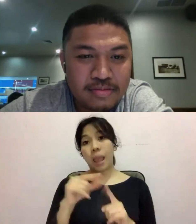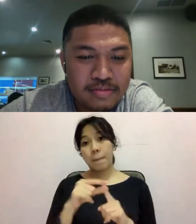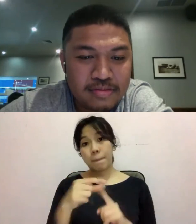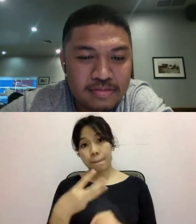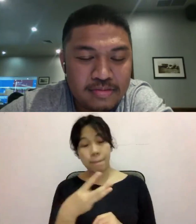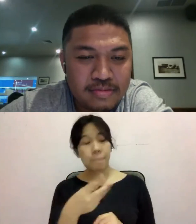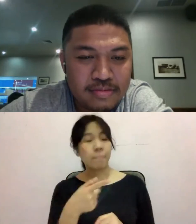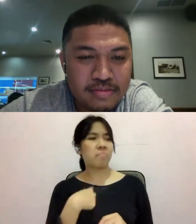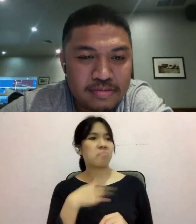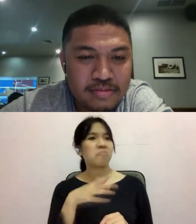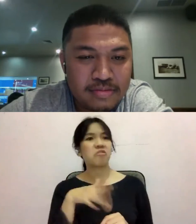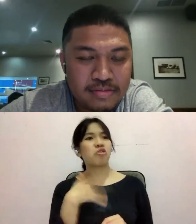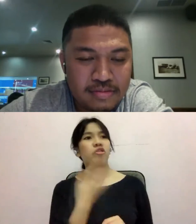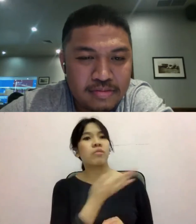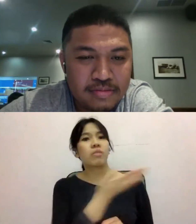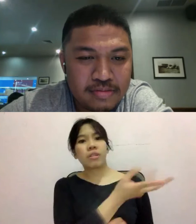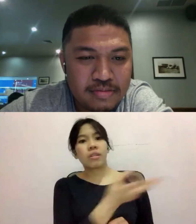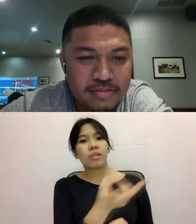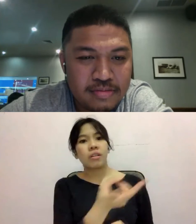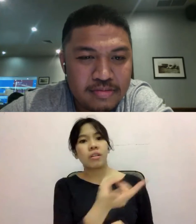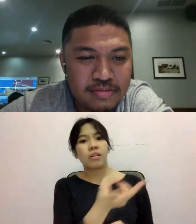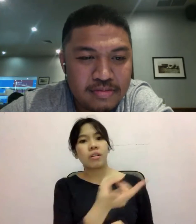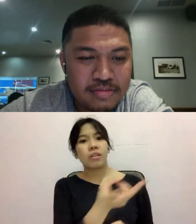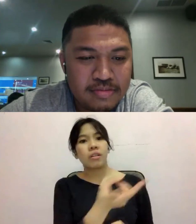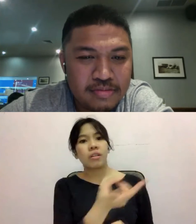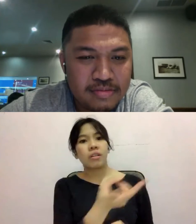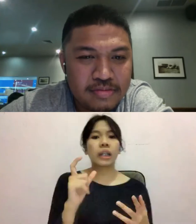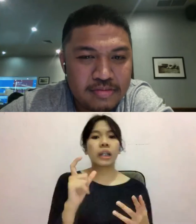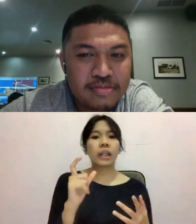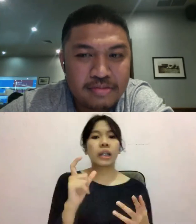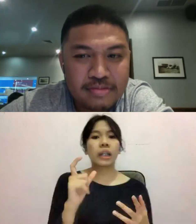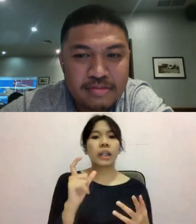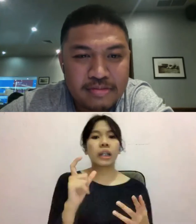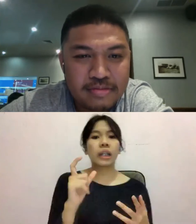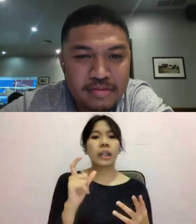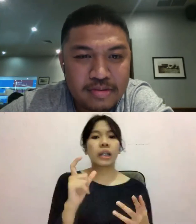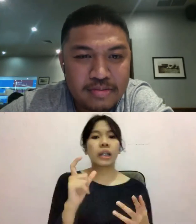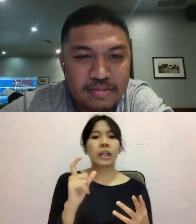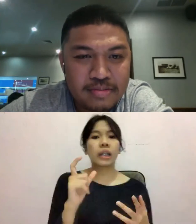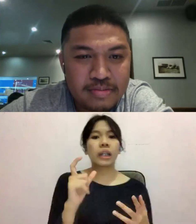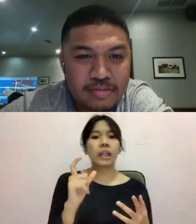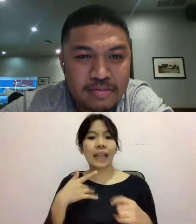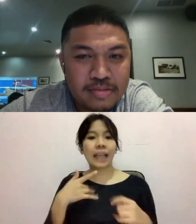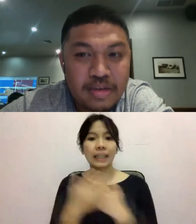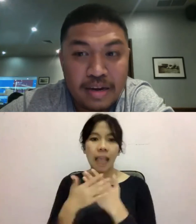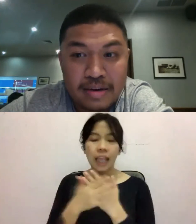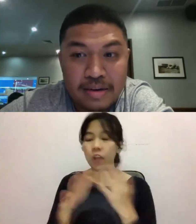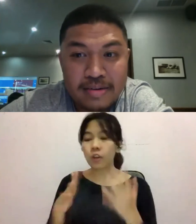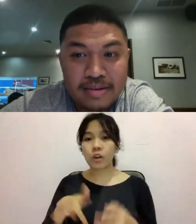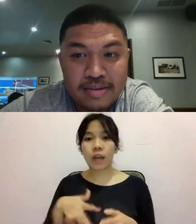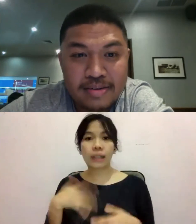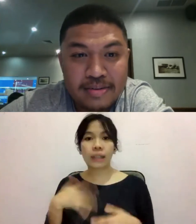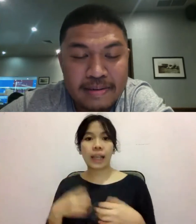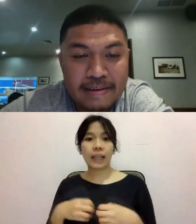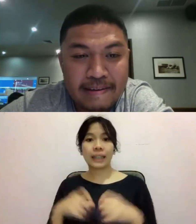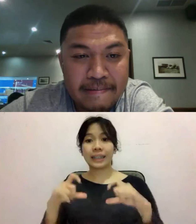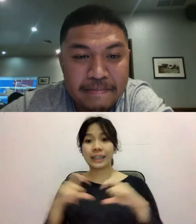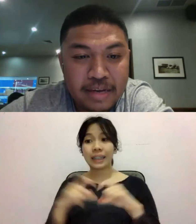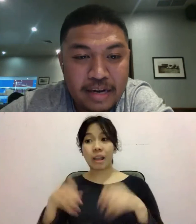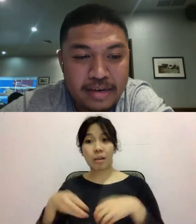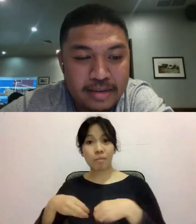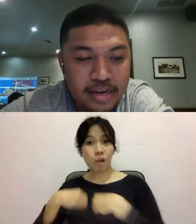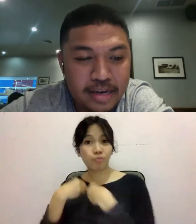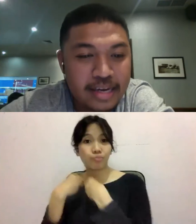how we express love? Does gender stereotype has anything to do with that? What do you think? Who wants to go first? Allegra?